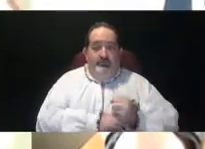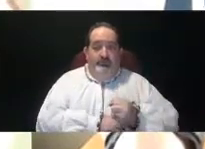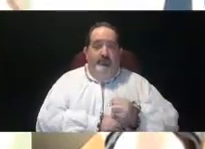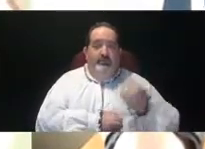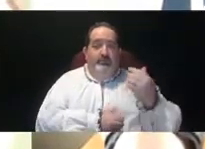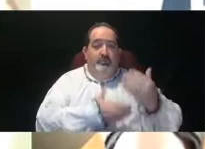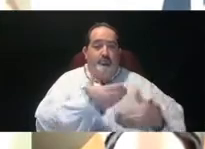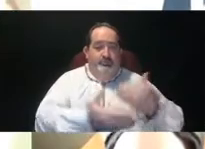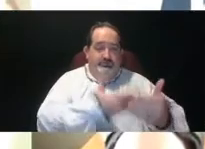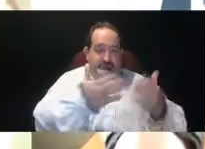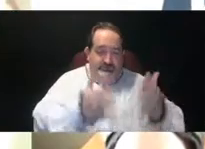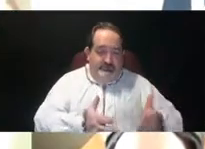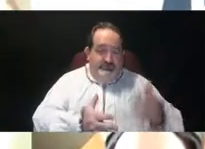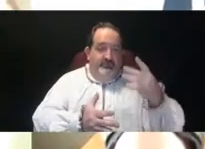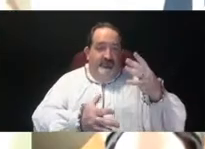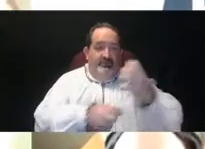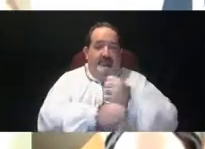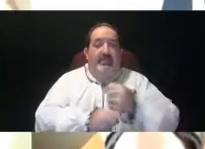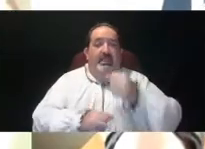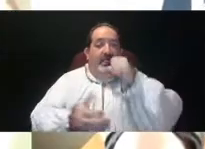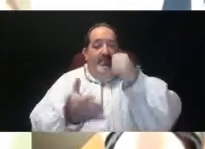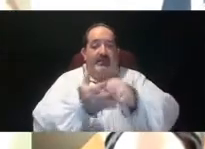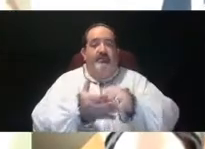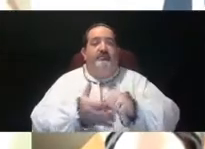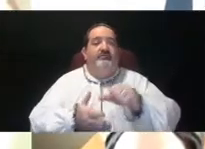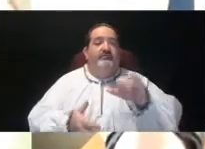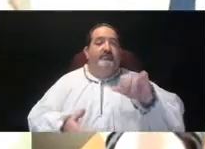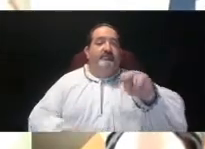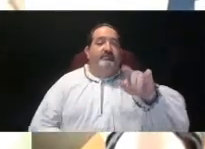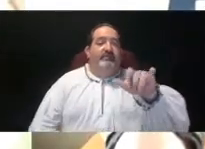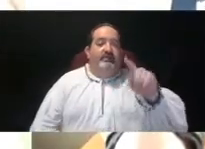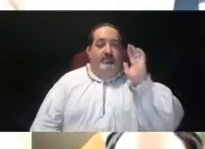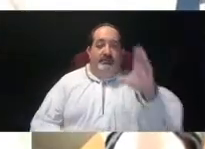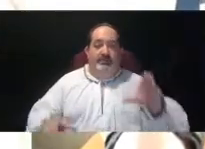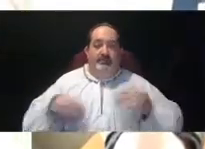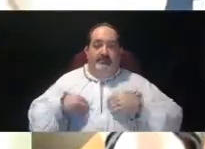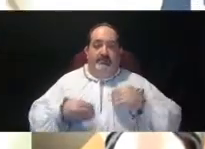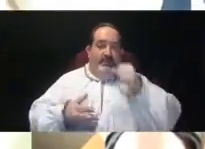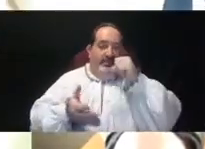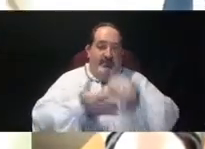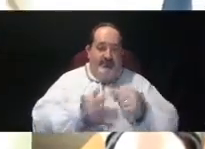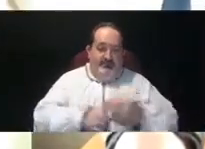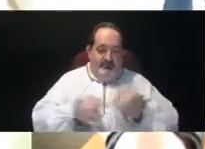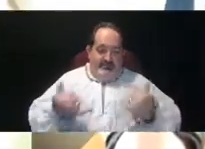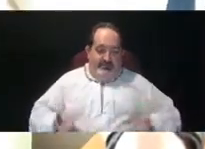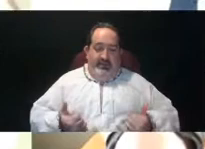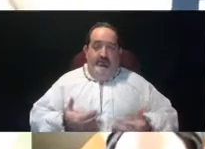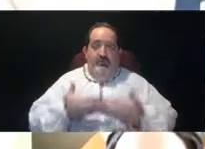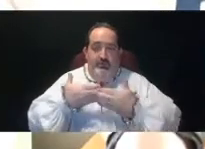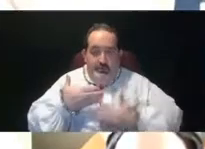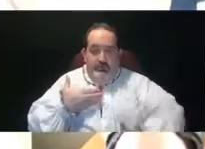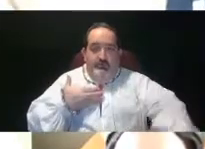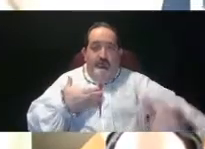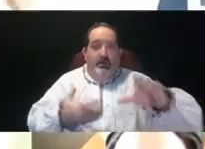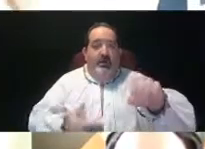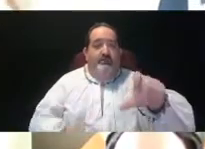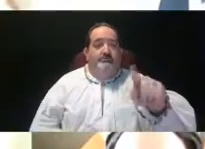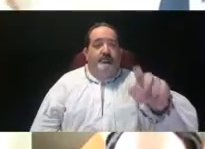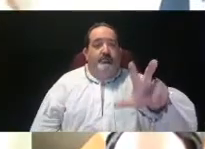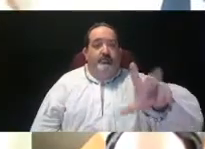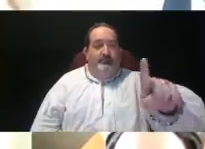your letters of intent. We will be accepting letters from today until October